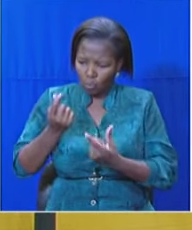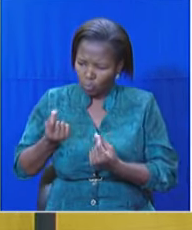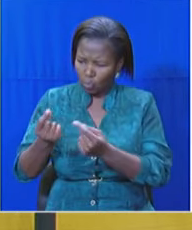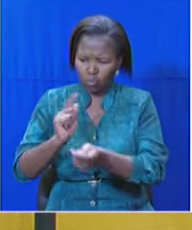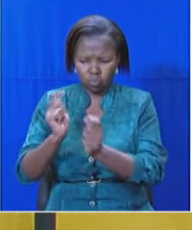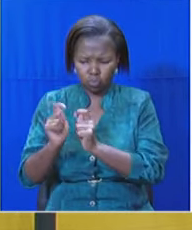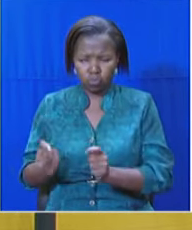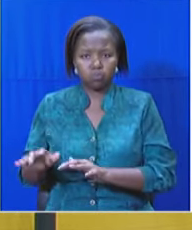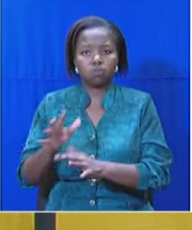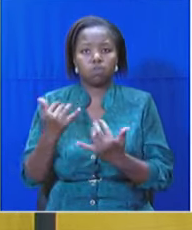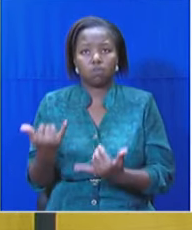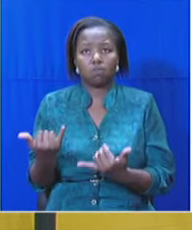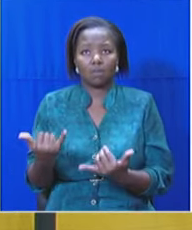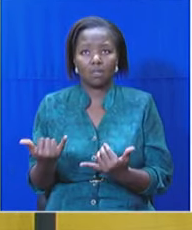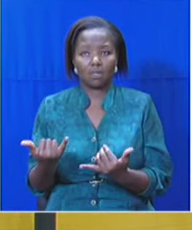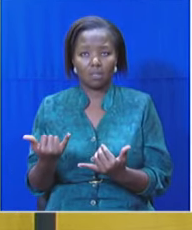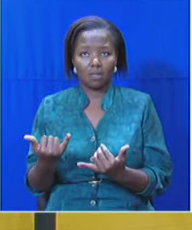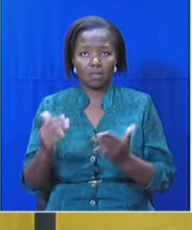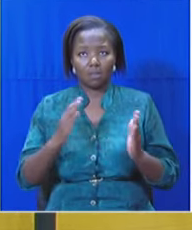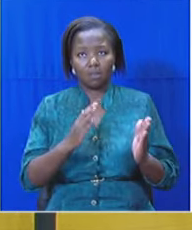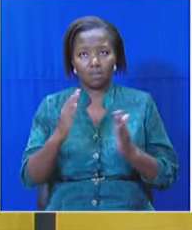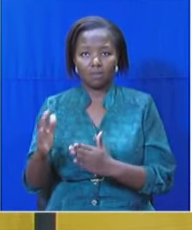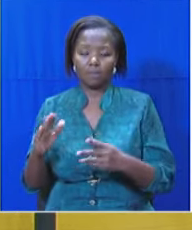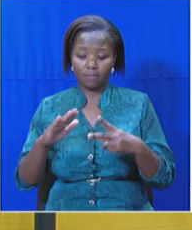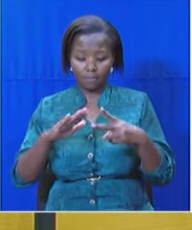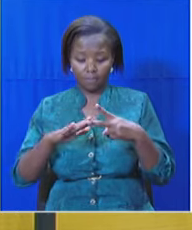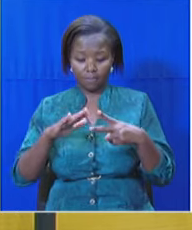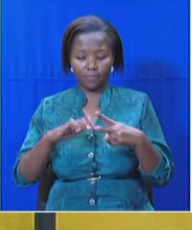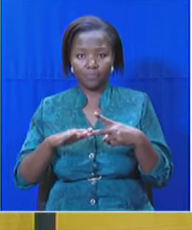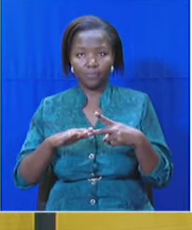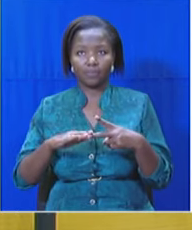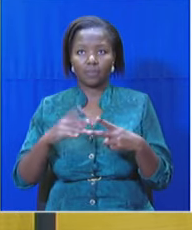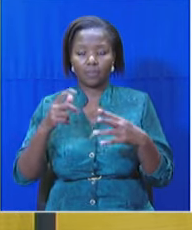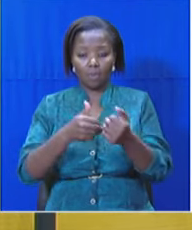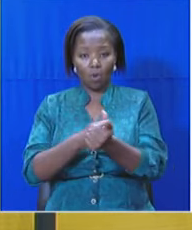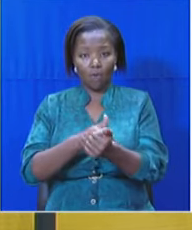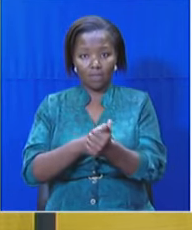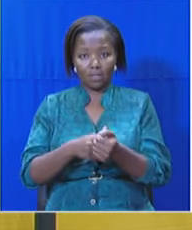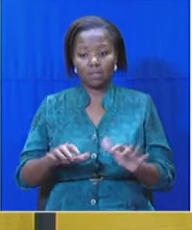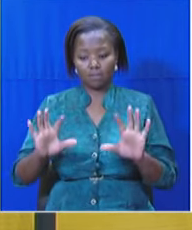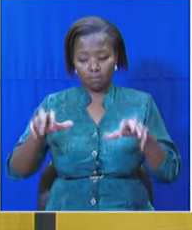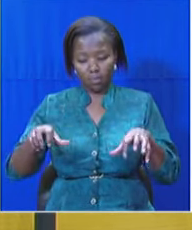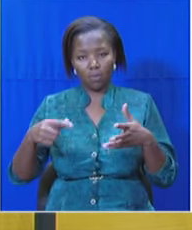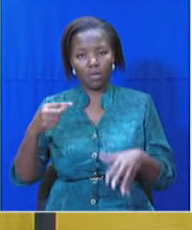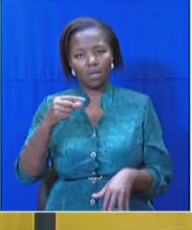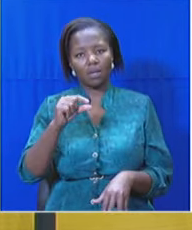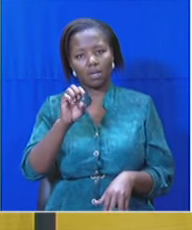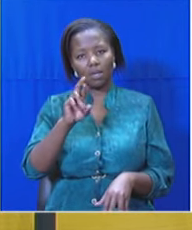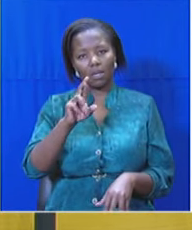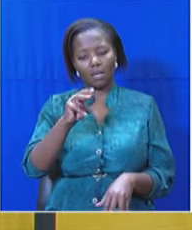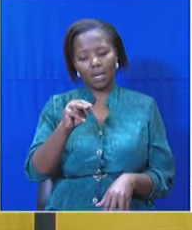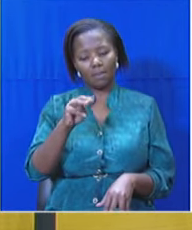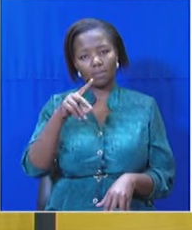In Qwaqwa, 2 of those lodgement offices are there, Hems Park and Manasseh